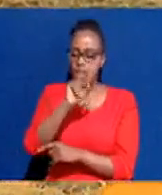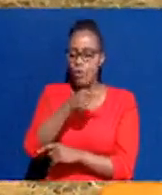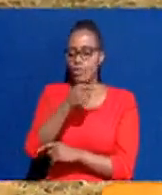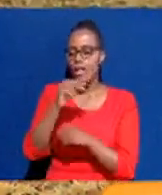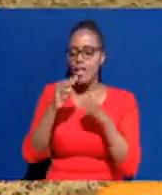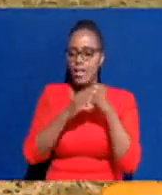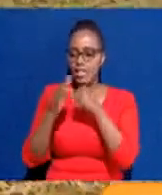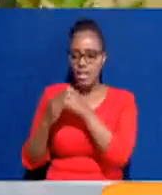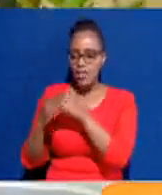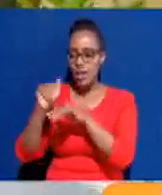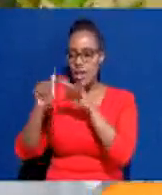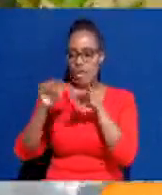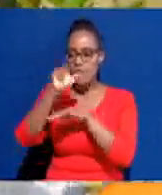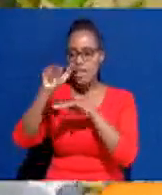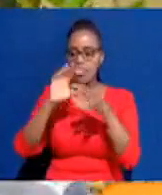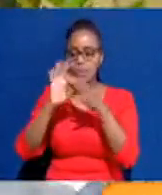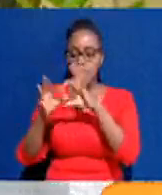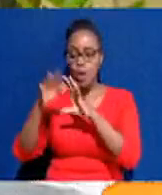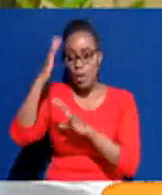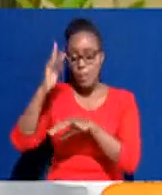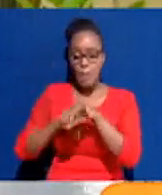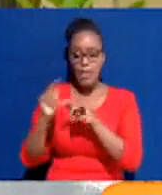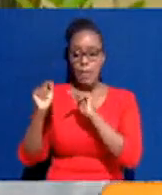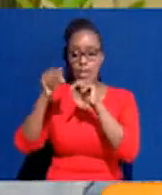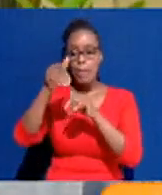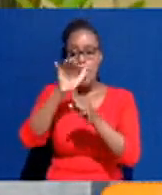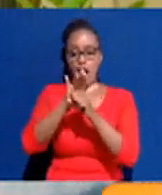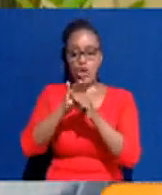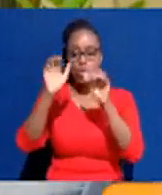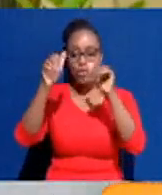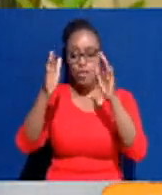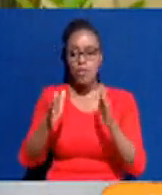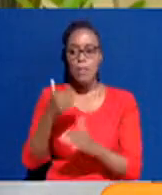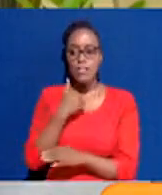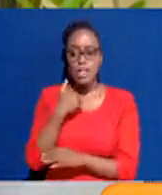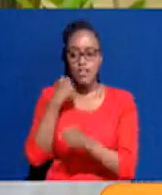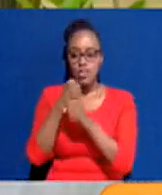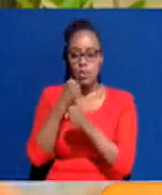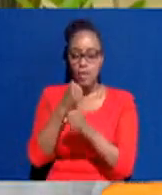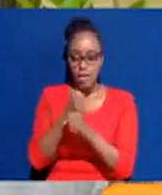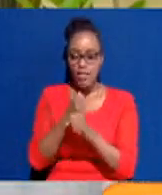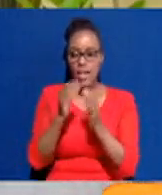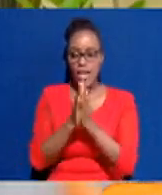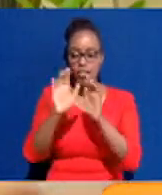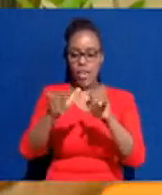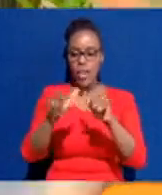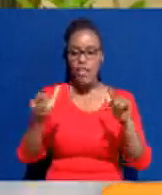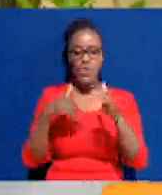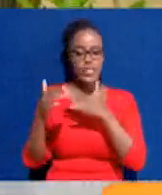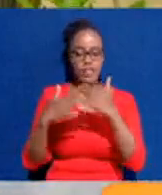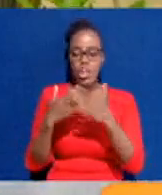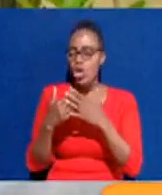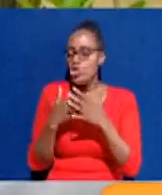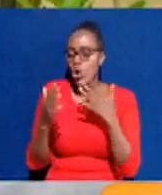Nasho cooperative. I remember when you came here, most of the farmers have left their land. The land was empty, no one could